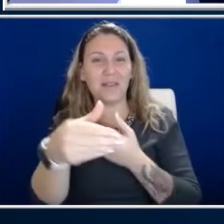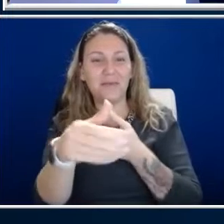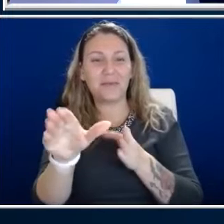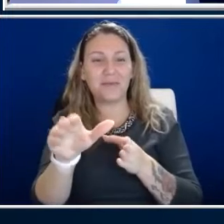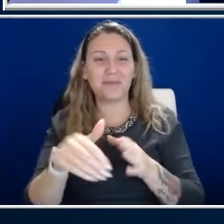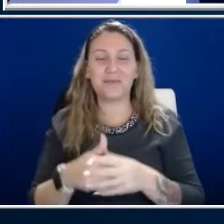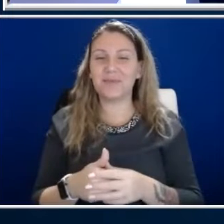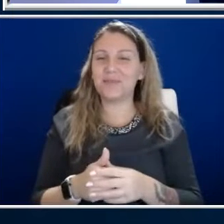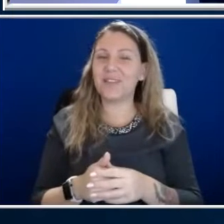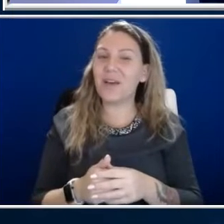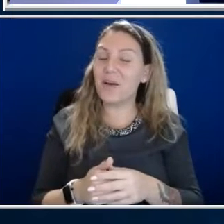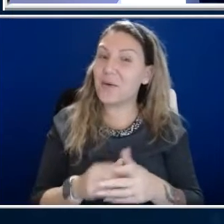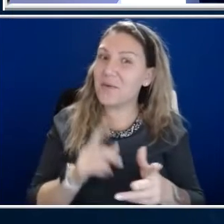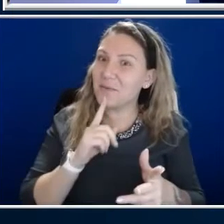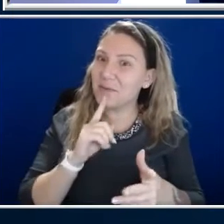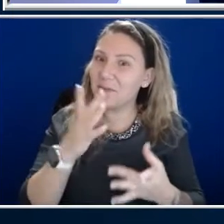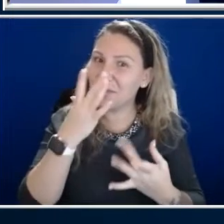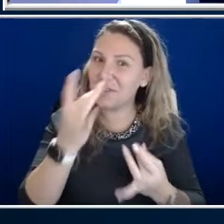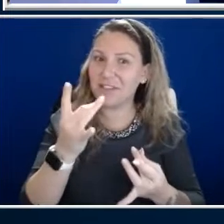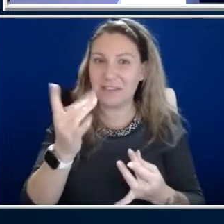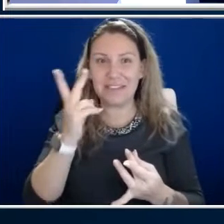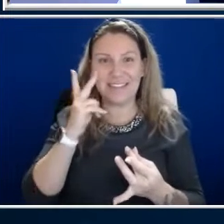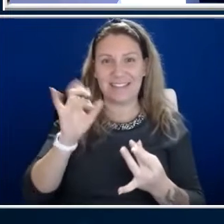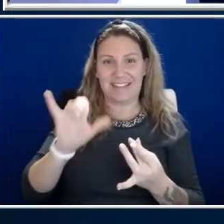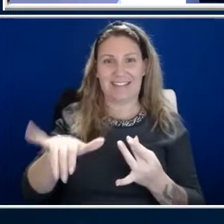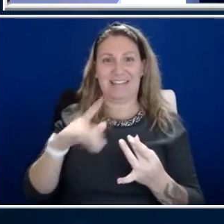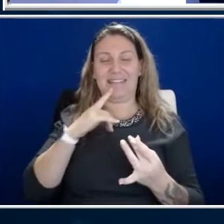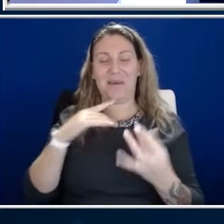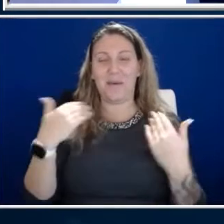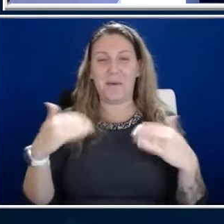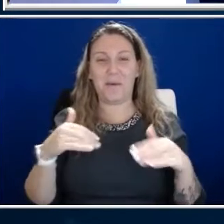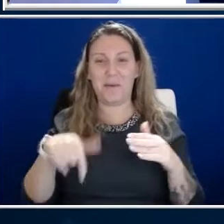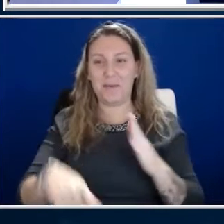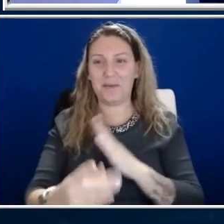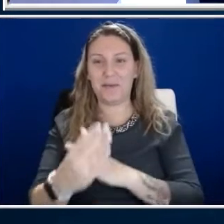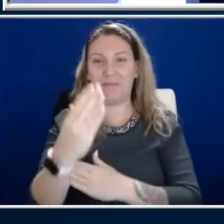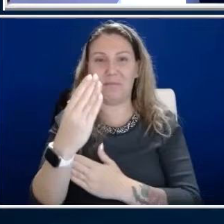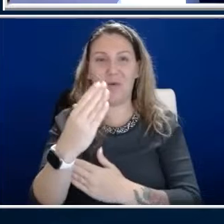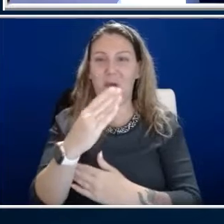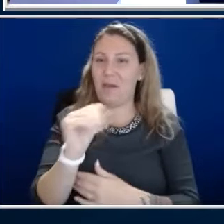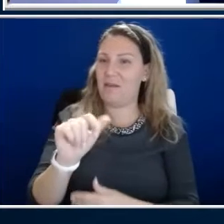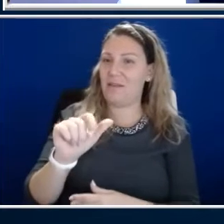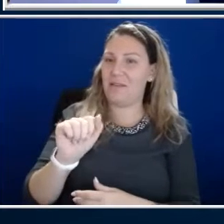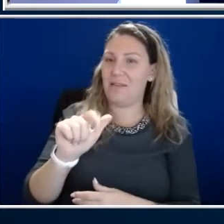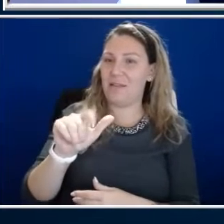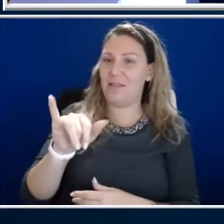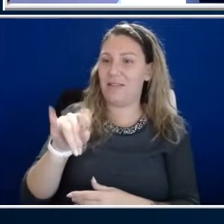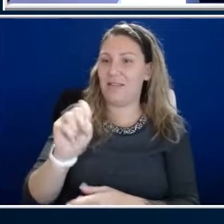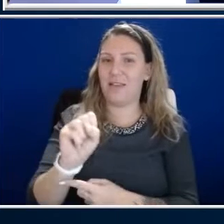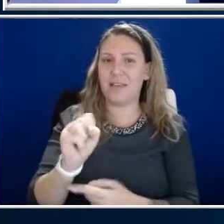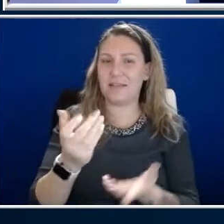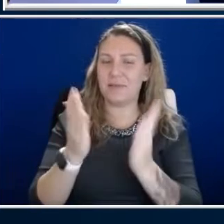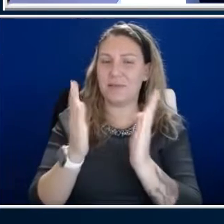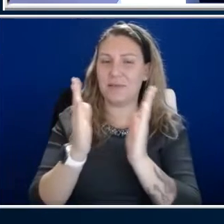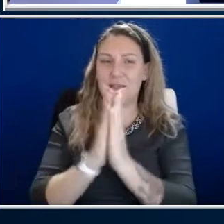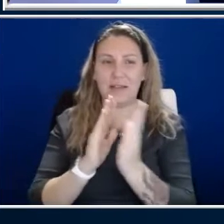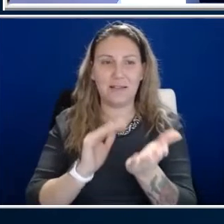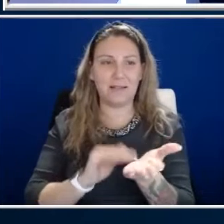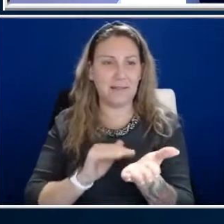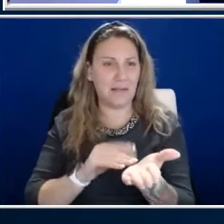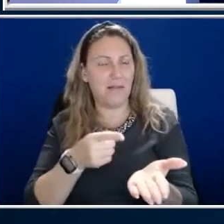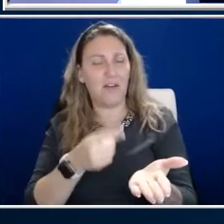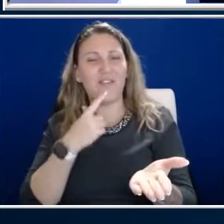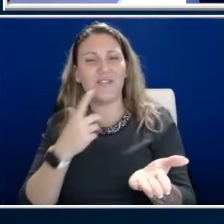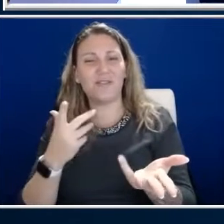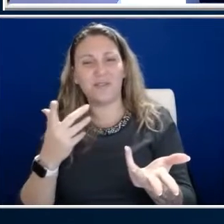really interesting to see that show and tell this morning, Dr. Orr and Alexis. Alexis, I was asking Dr. Bhavsar, though,